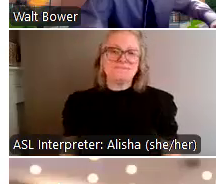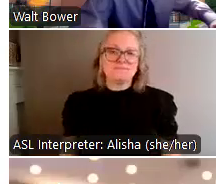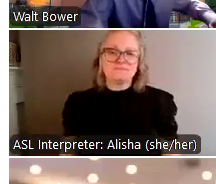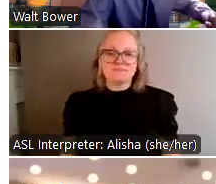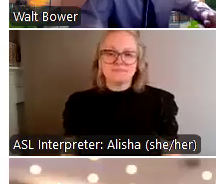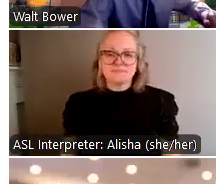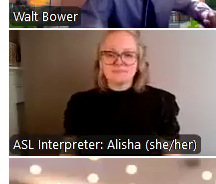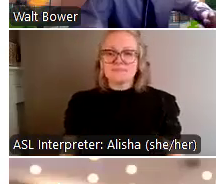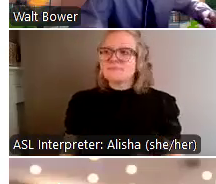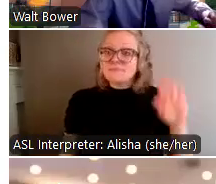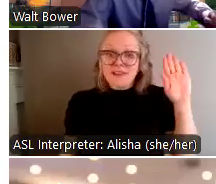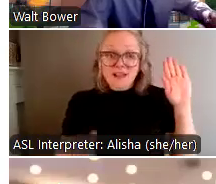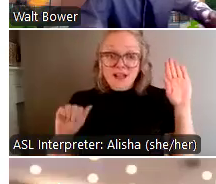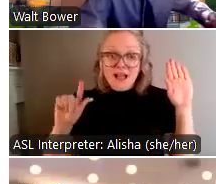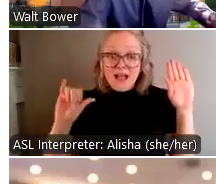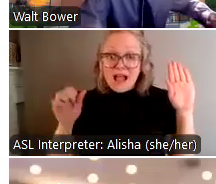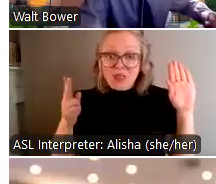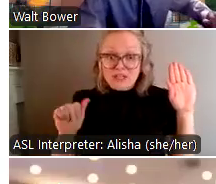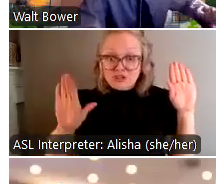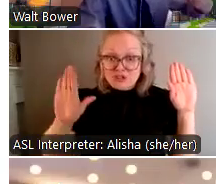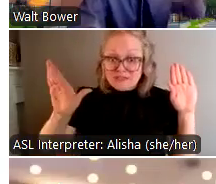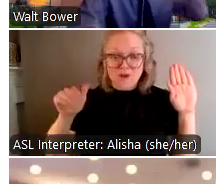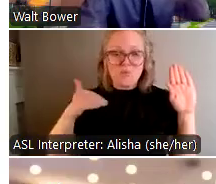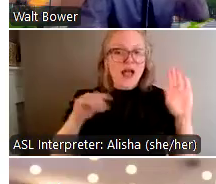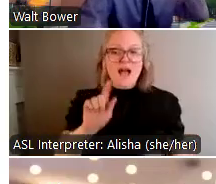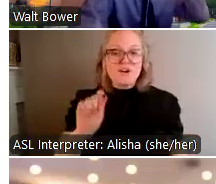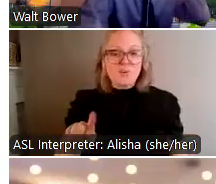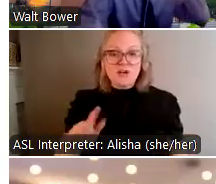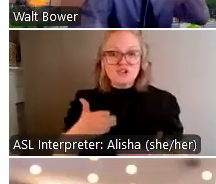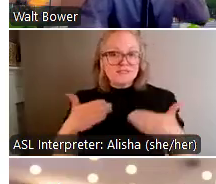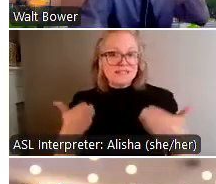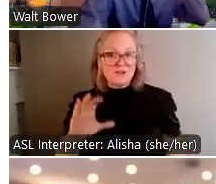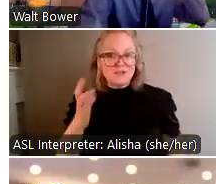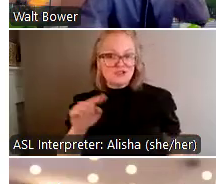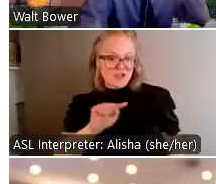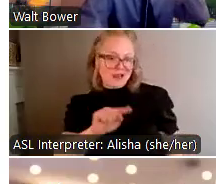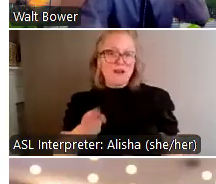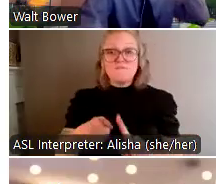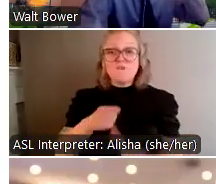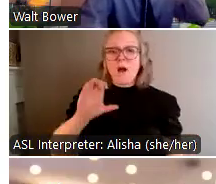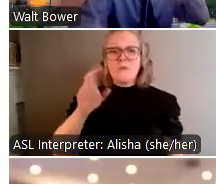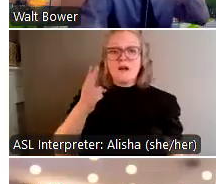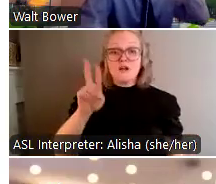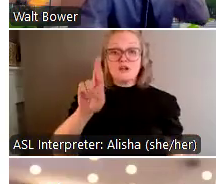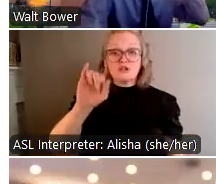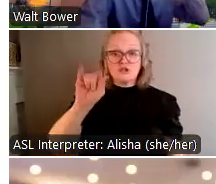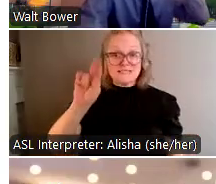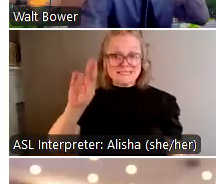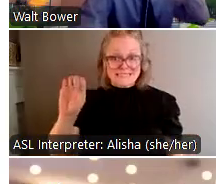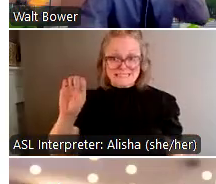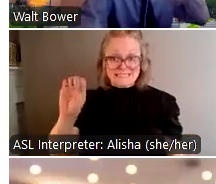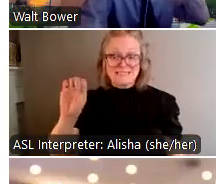Alicia? Yes. We have a question in the chat from Christine.